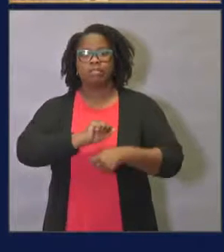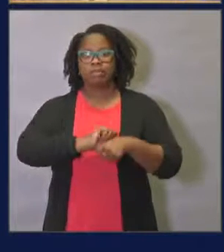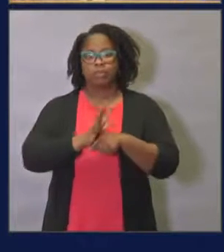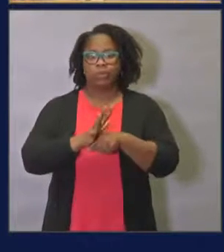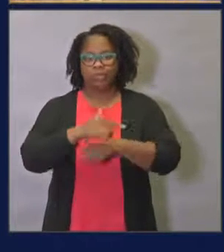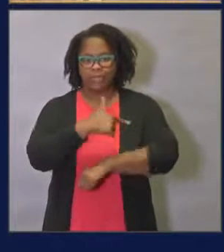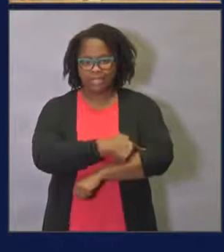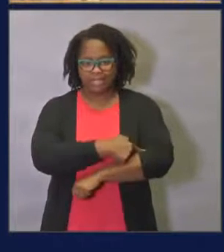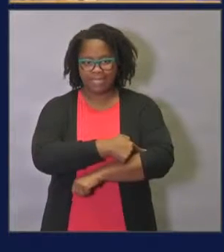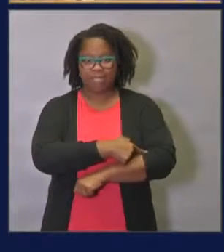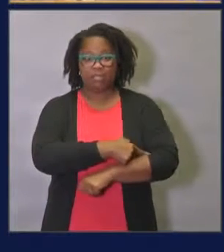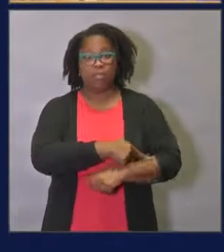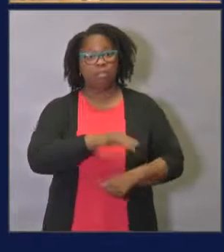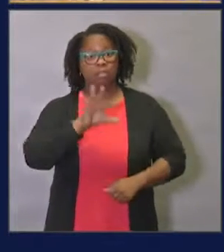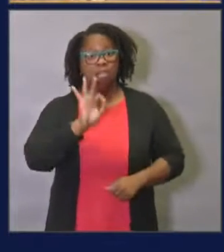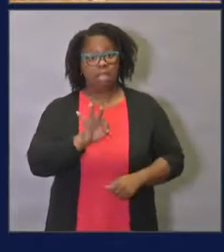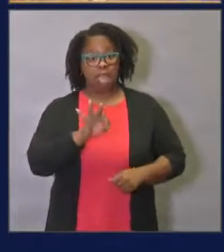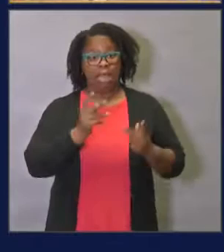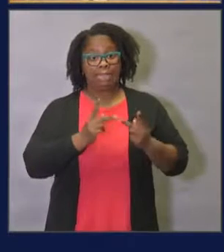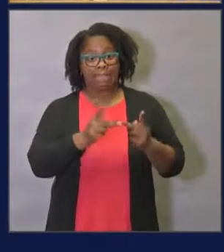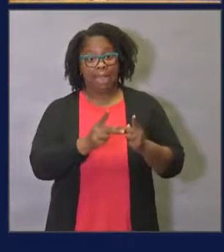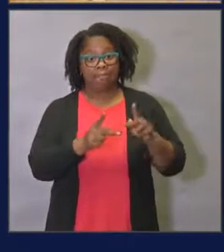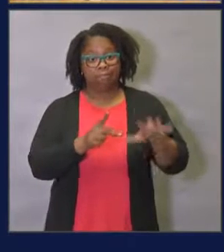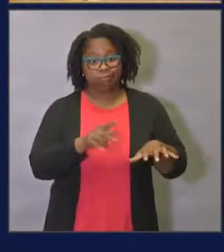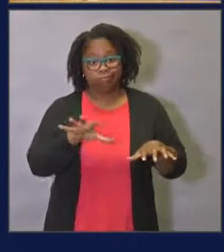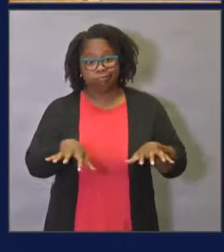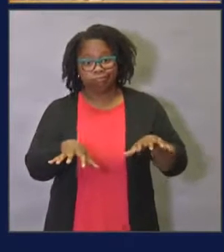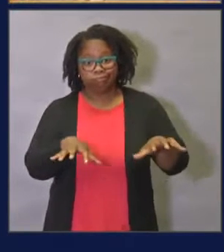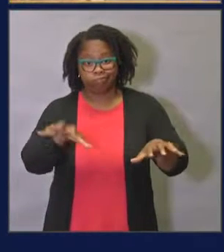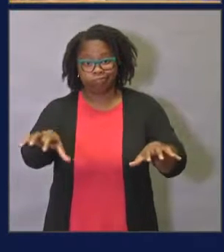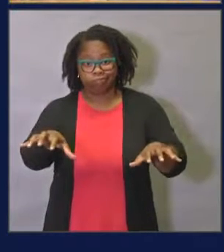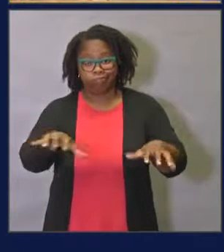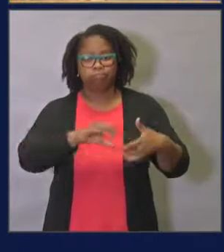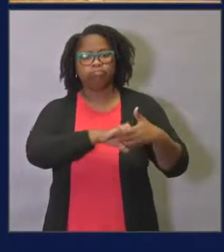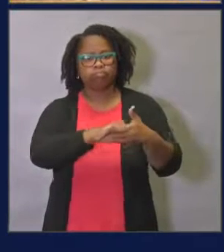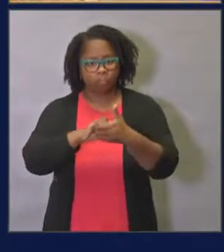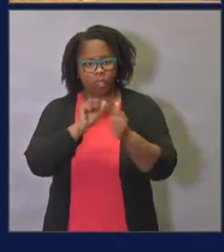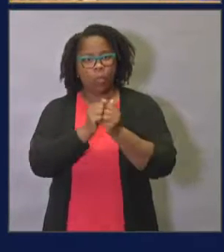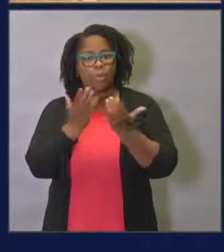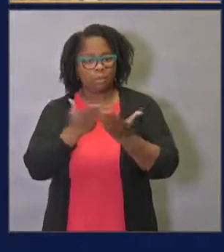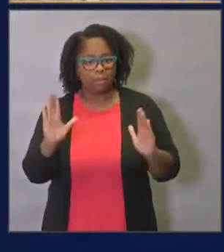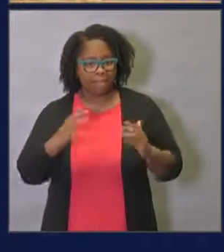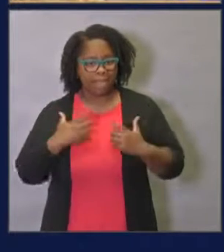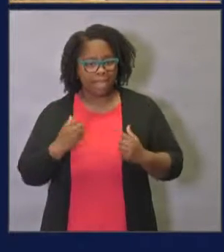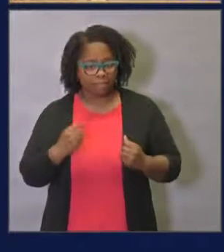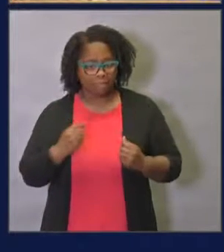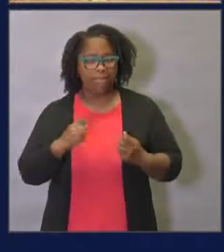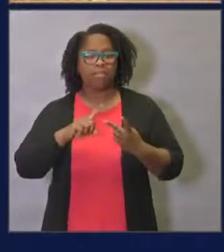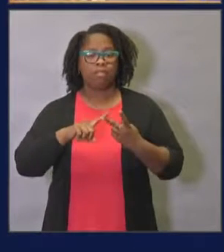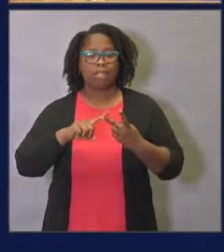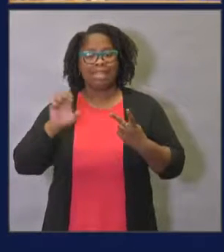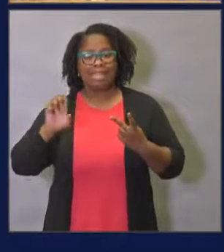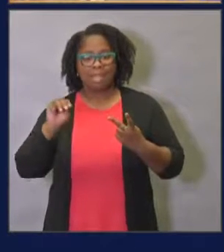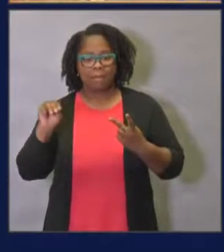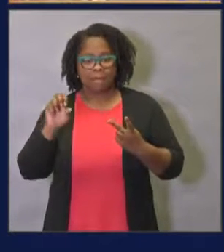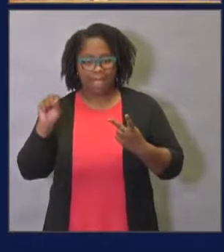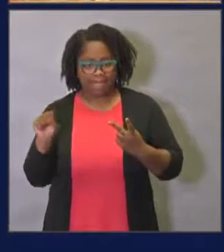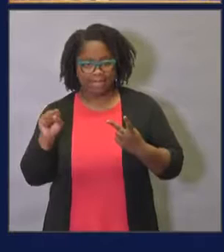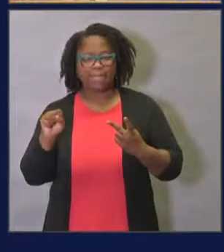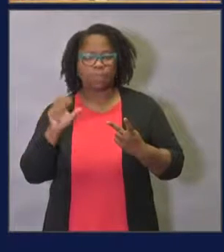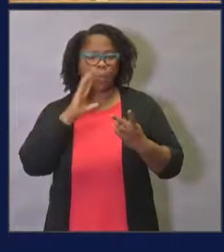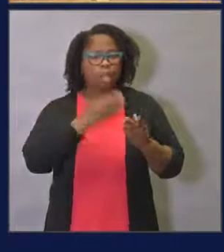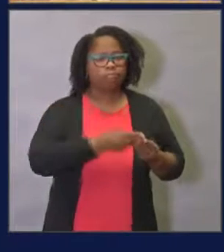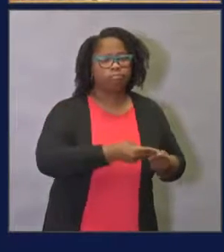these 9 pre-positioned sites have been working with the public health and our partners at EMS to arrange for the redistribution